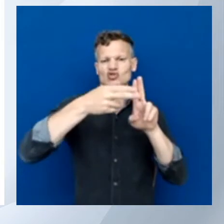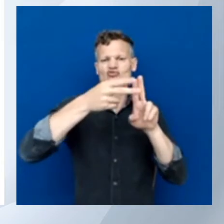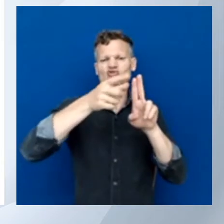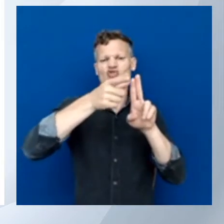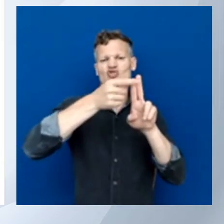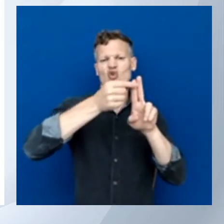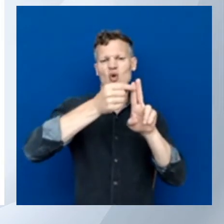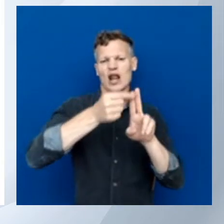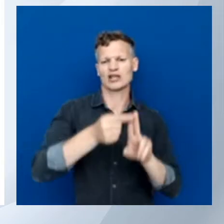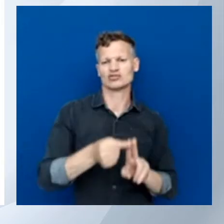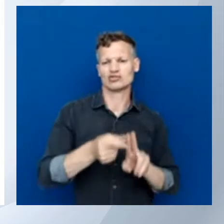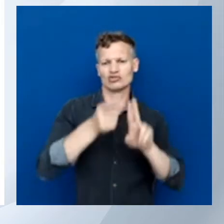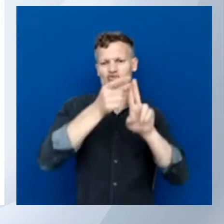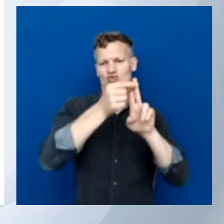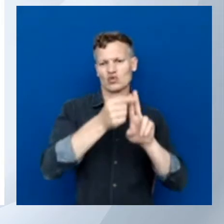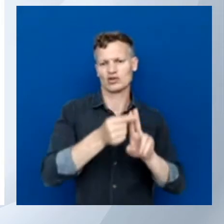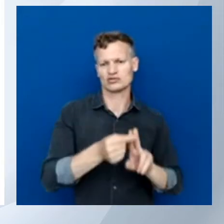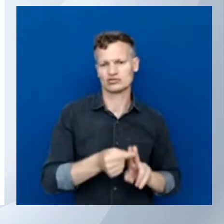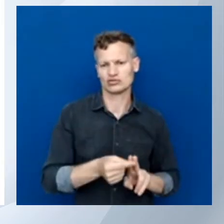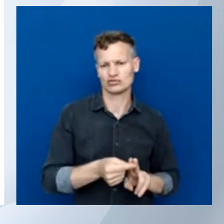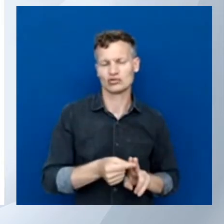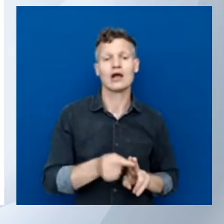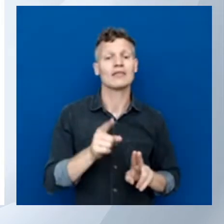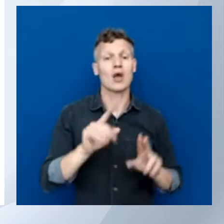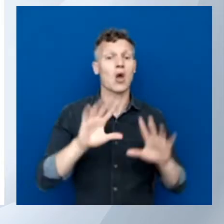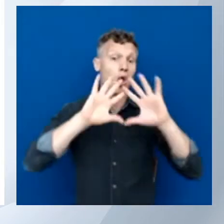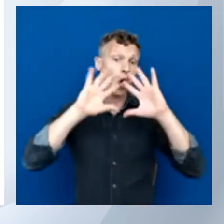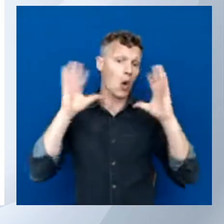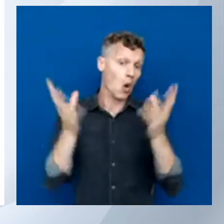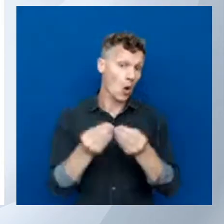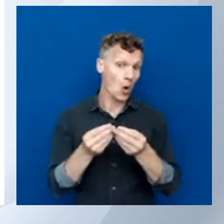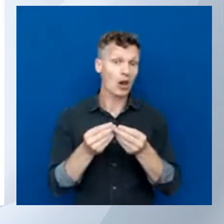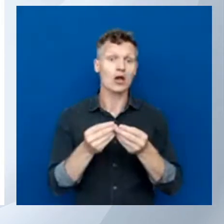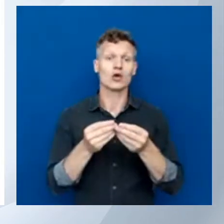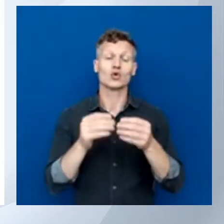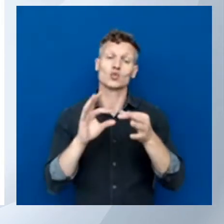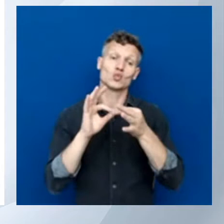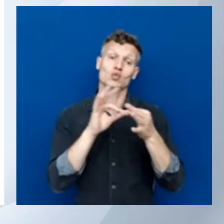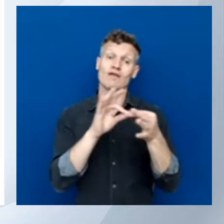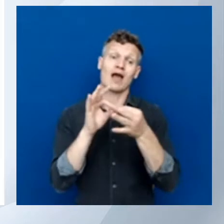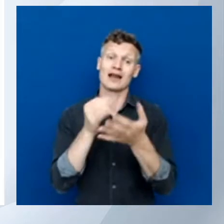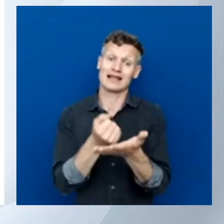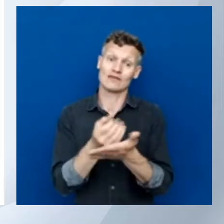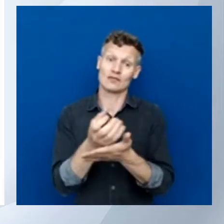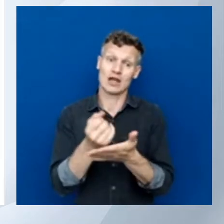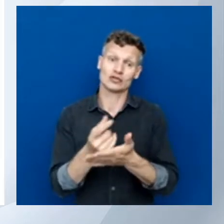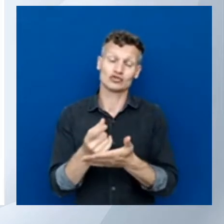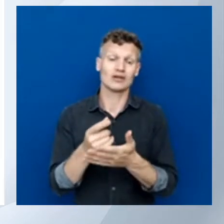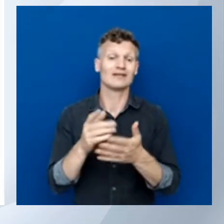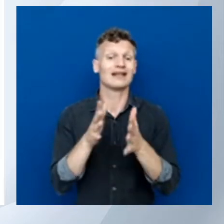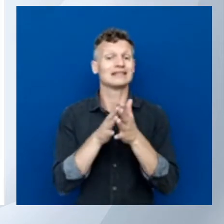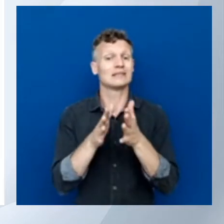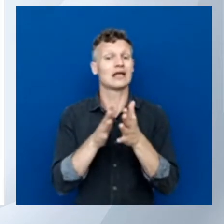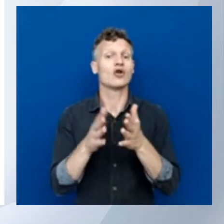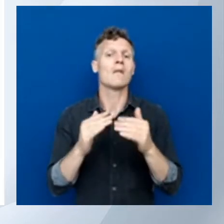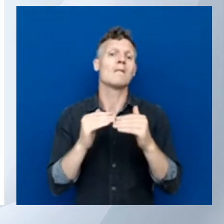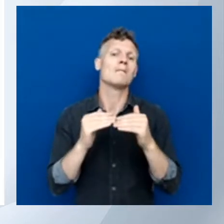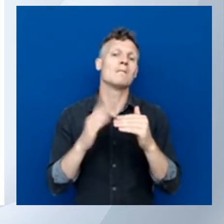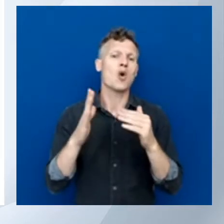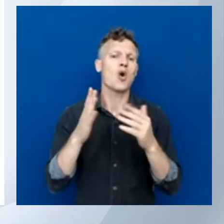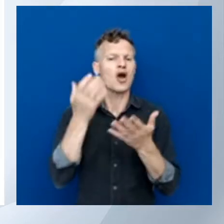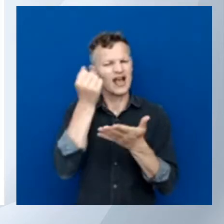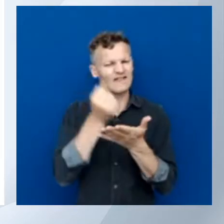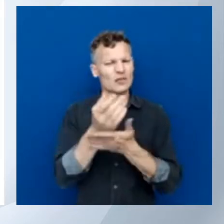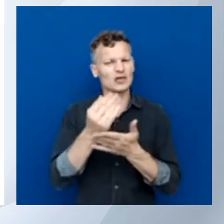and the whole unified information explainer, you can find some more information in the paper that I show on the slide.